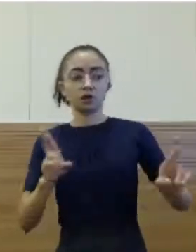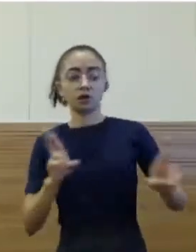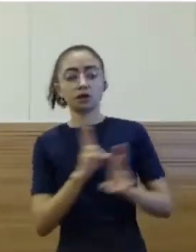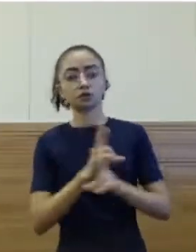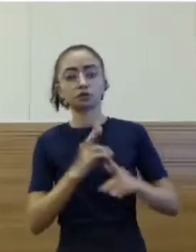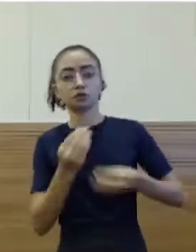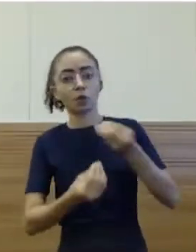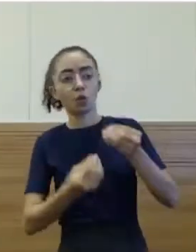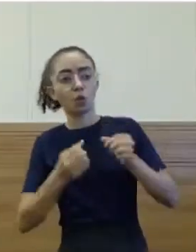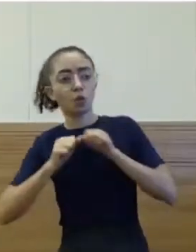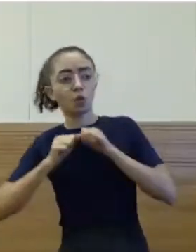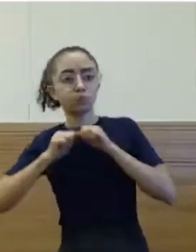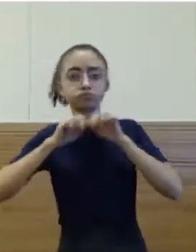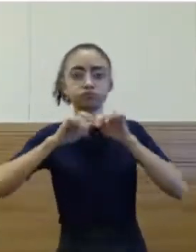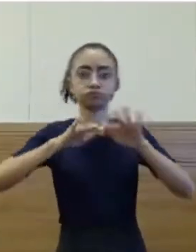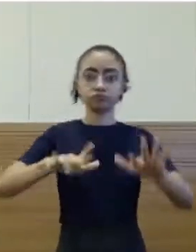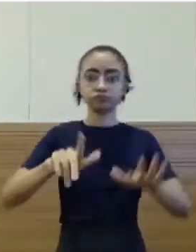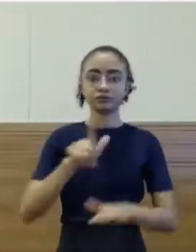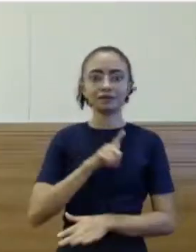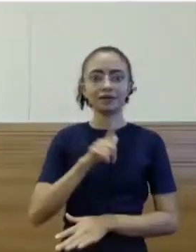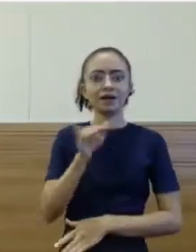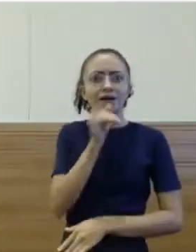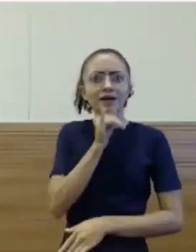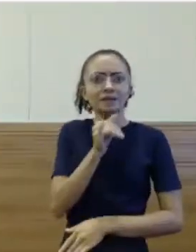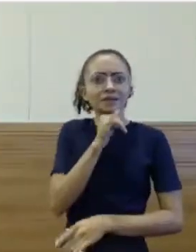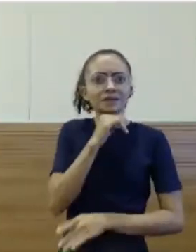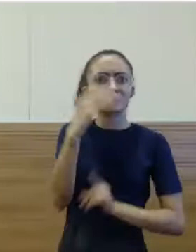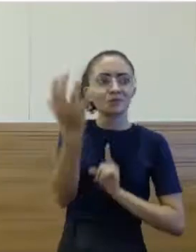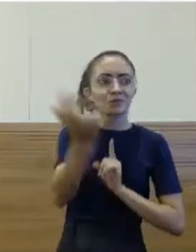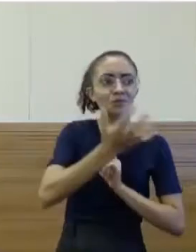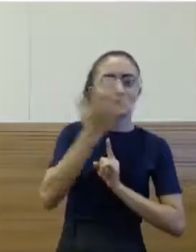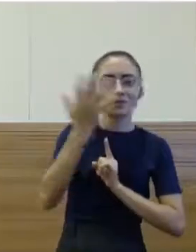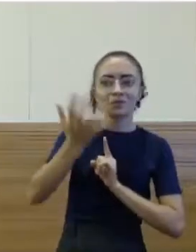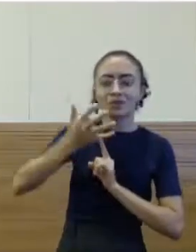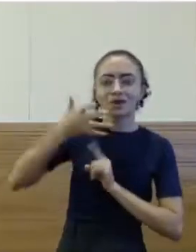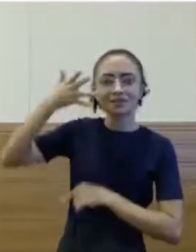As regard diffusion, we had inspiring